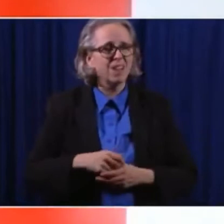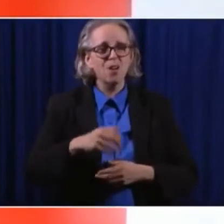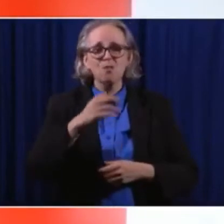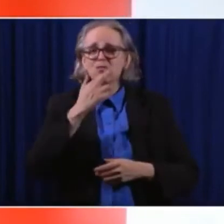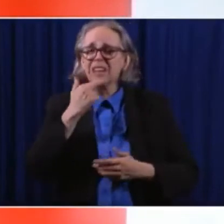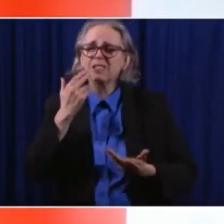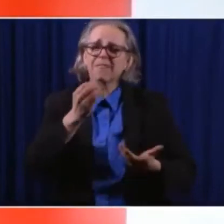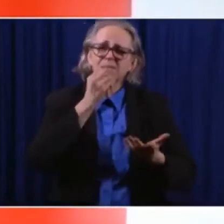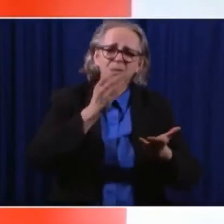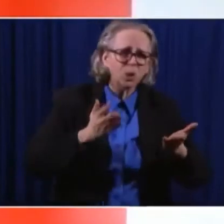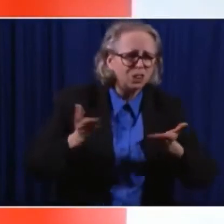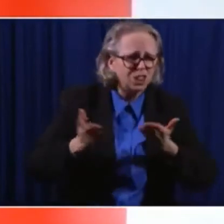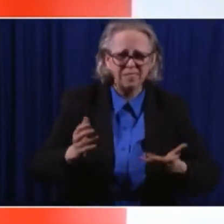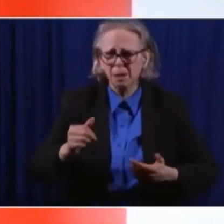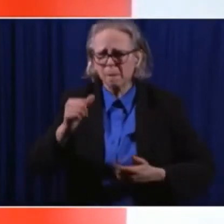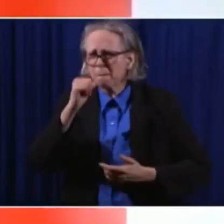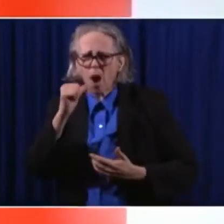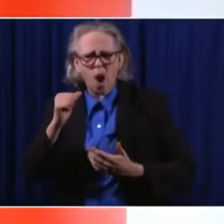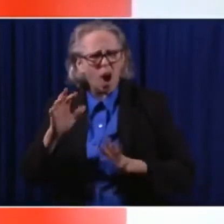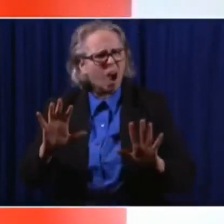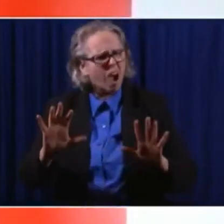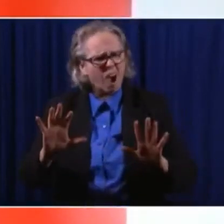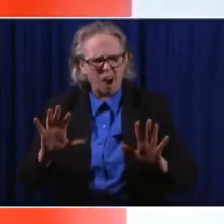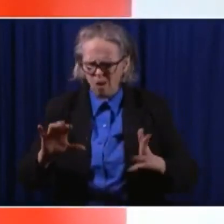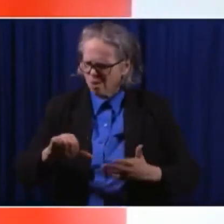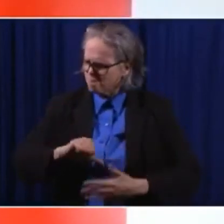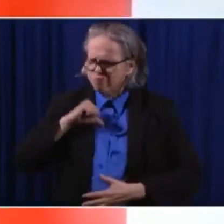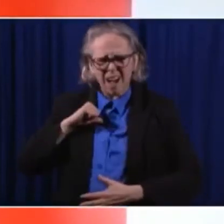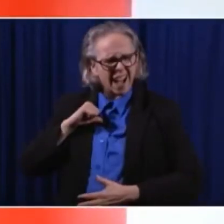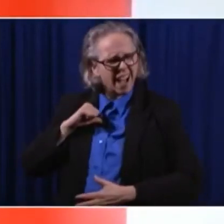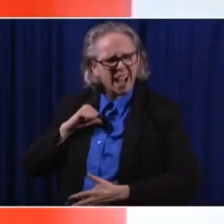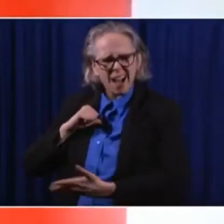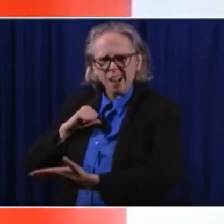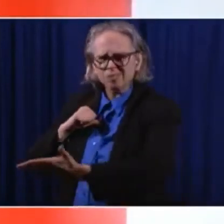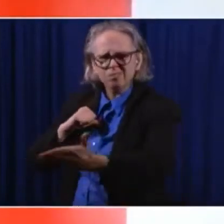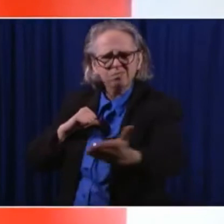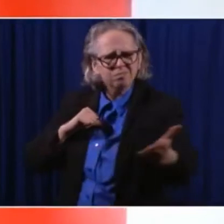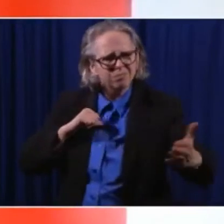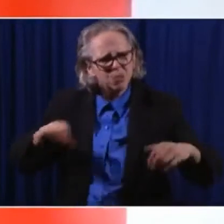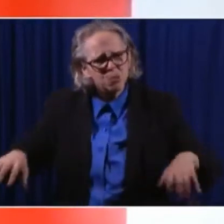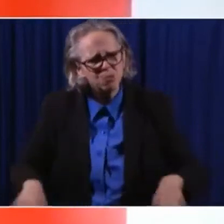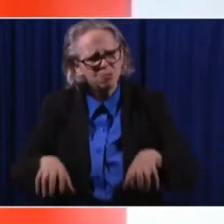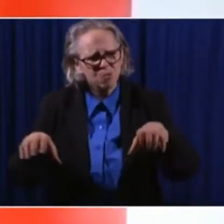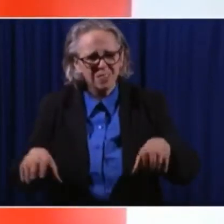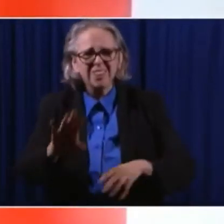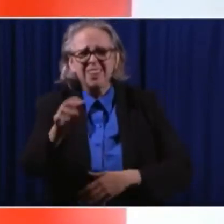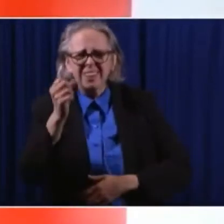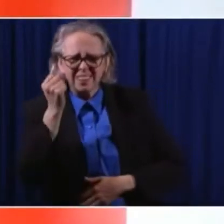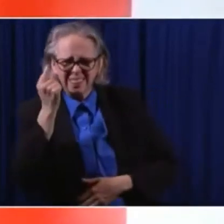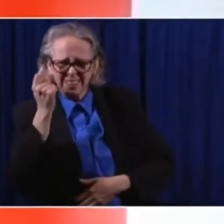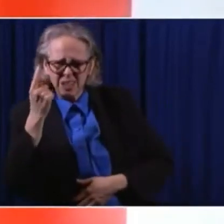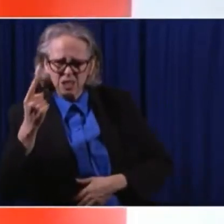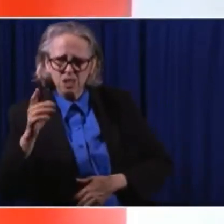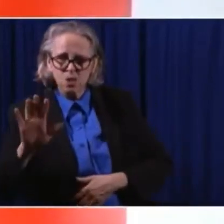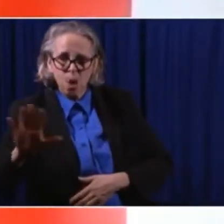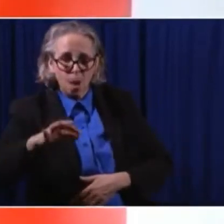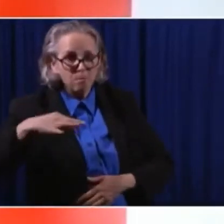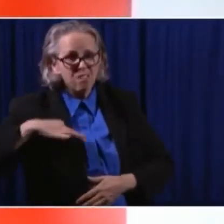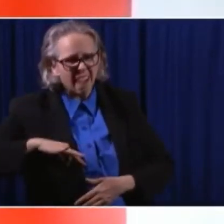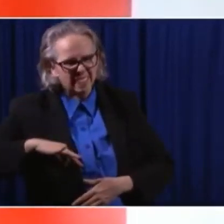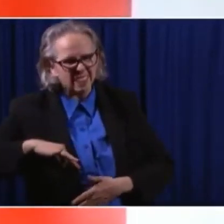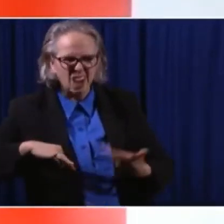bars. Even though many of them are facing sales that have been down between 20 and 70% versus the